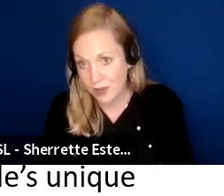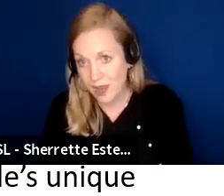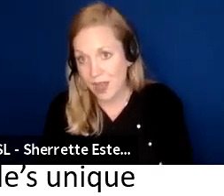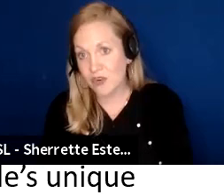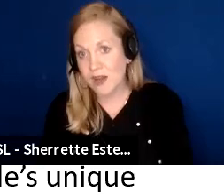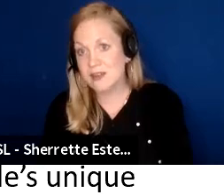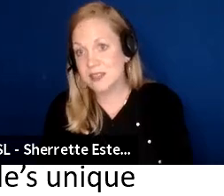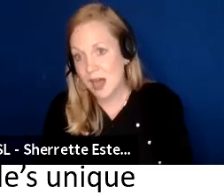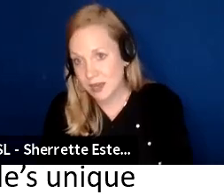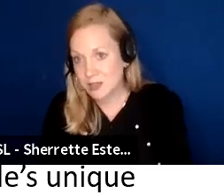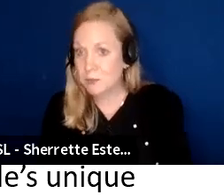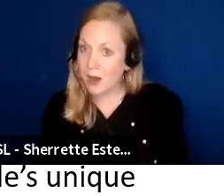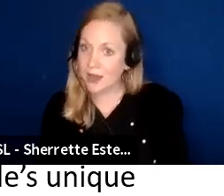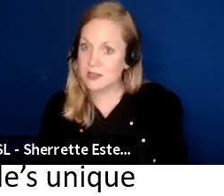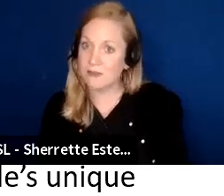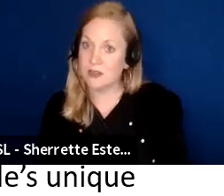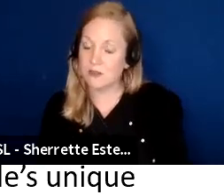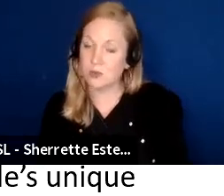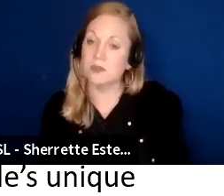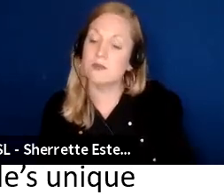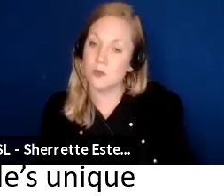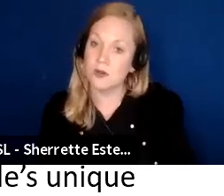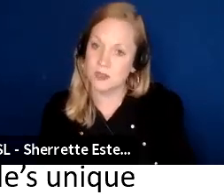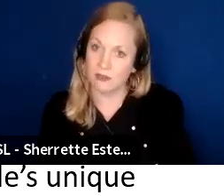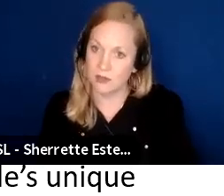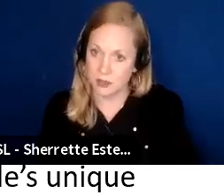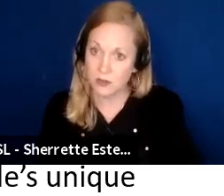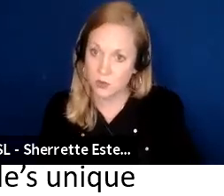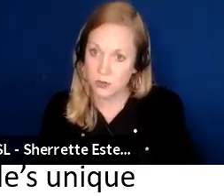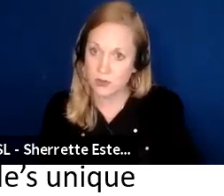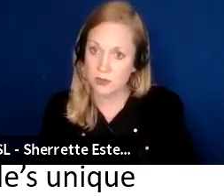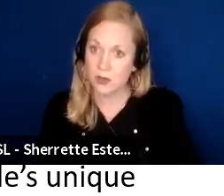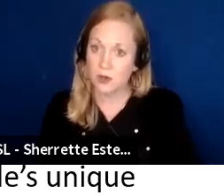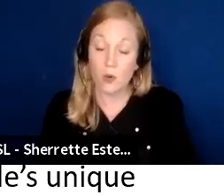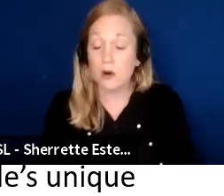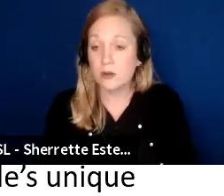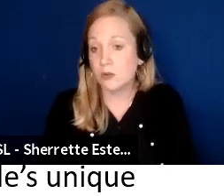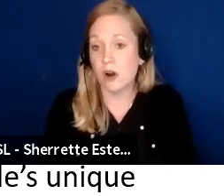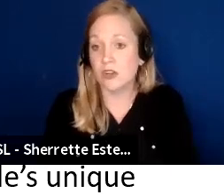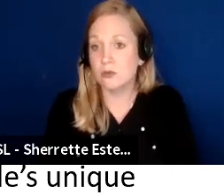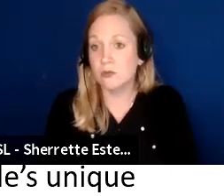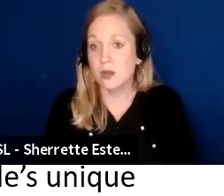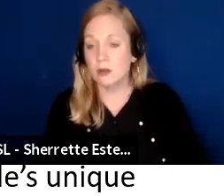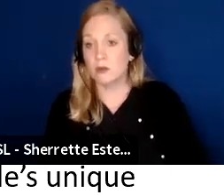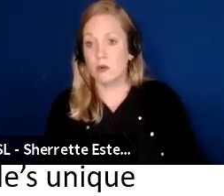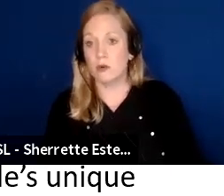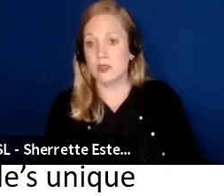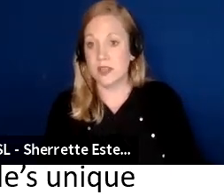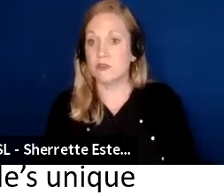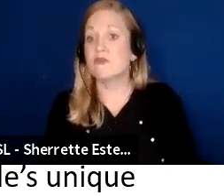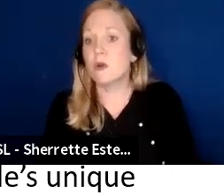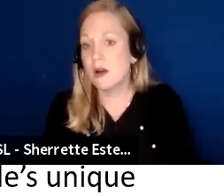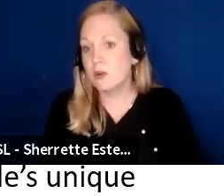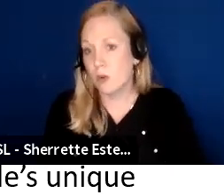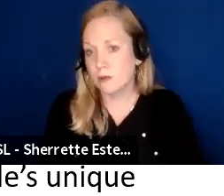people. And they're not designed by deaf individuals for deaf individuals. Or you could argue